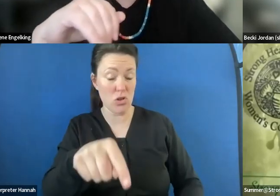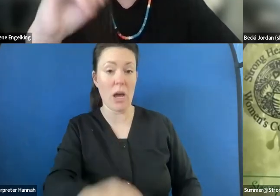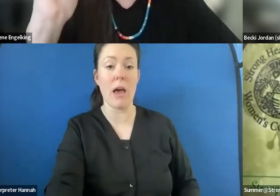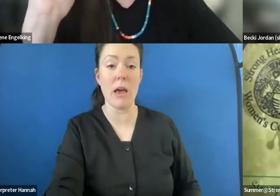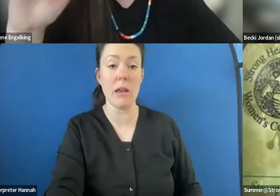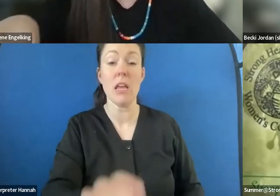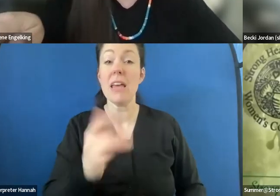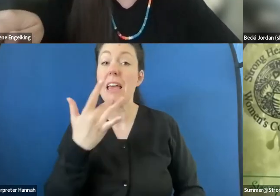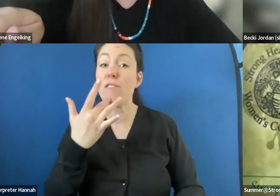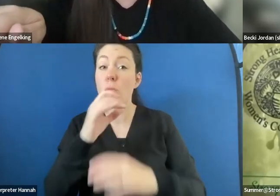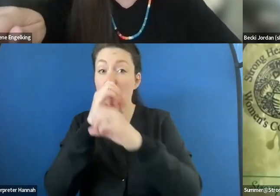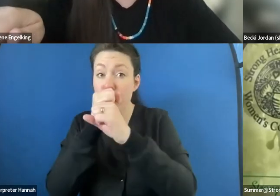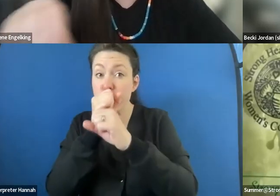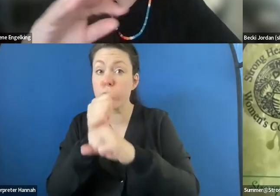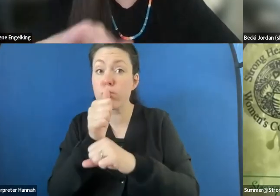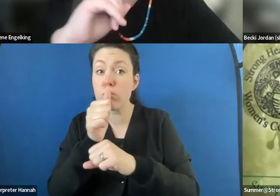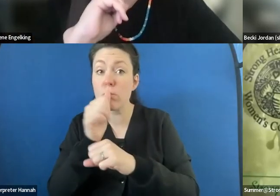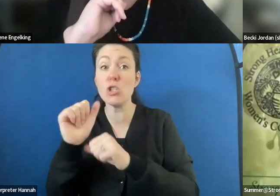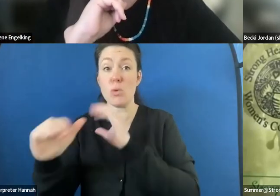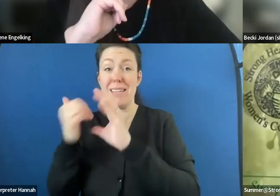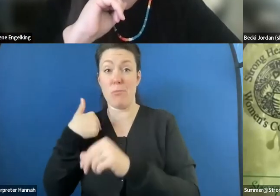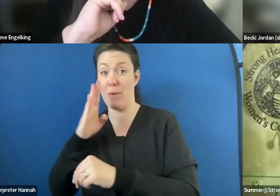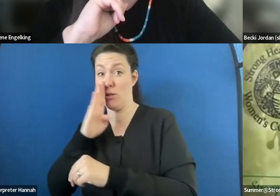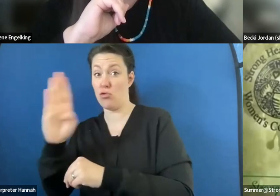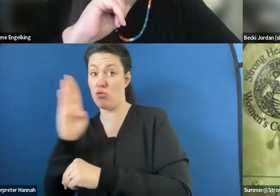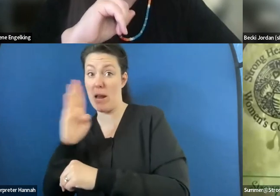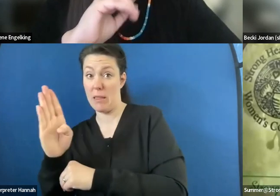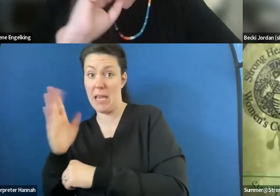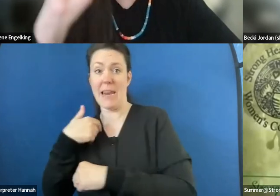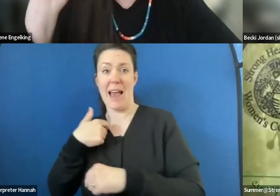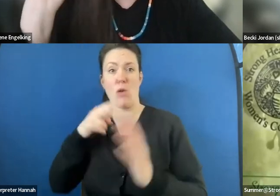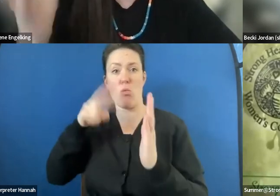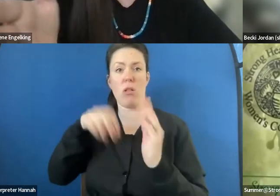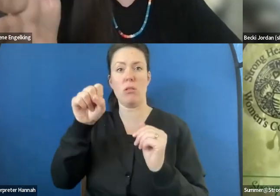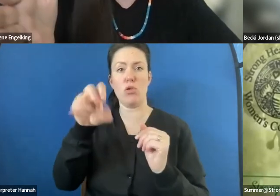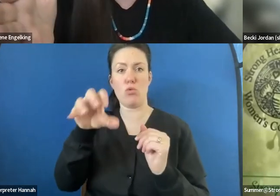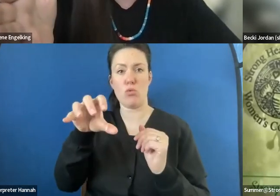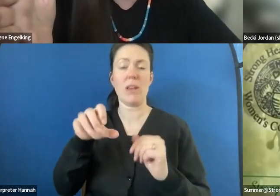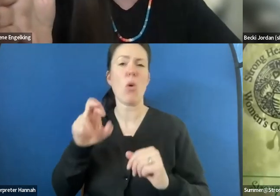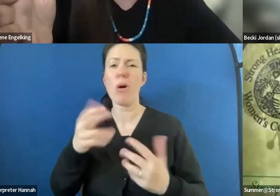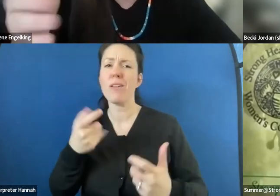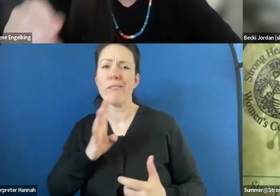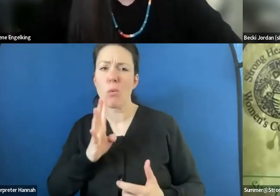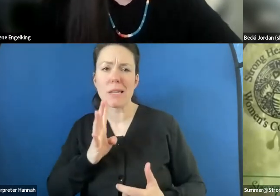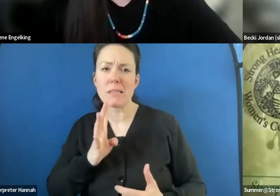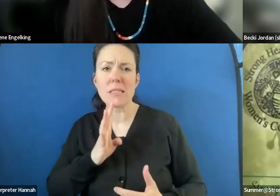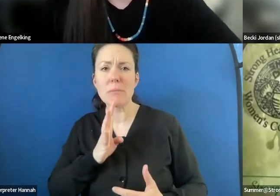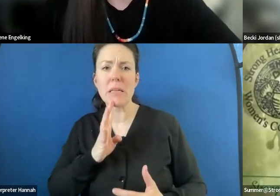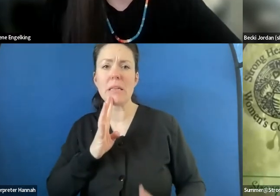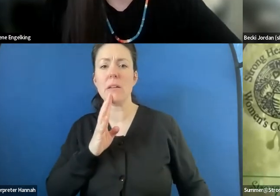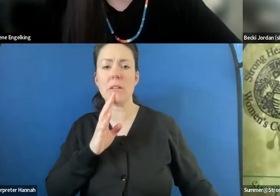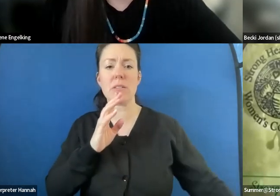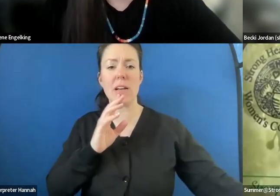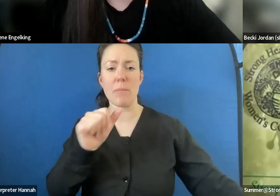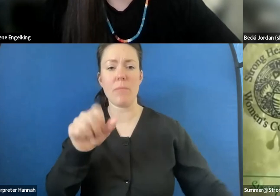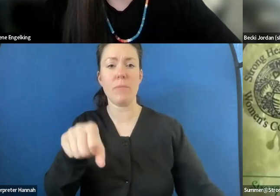want to be anonymous, send it directly to me and I'll read it out, or you can use that Q&A portion, but also unmute and talk.